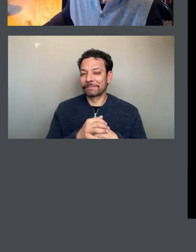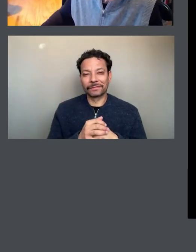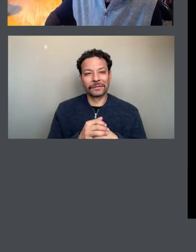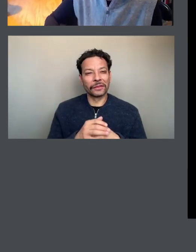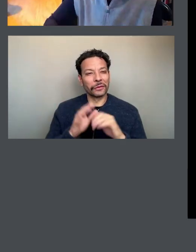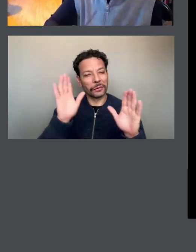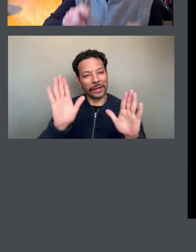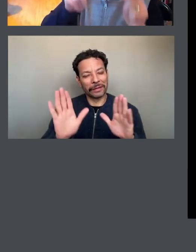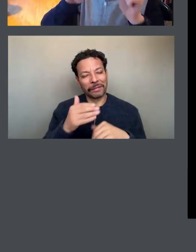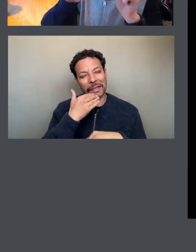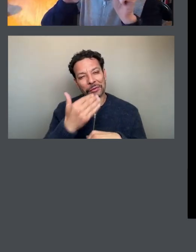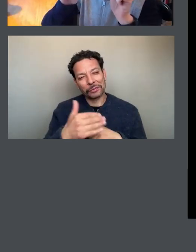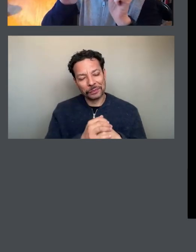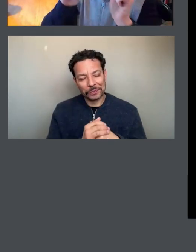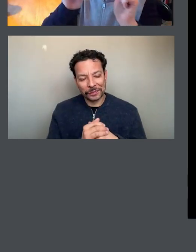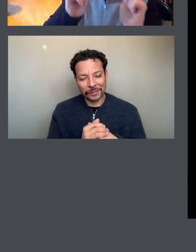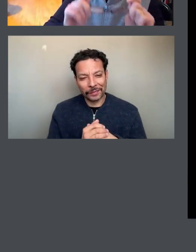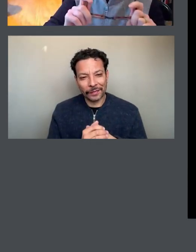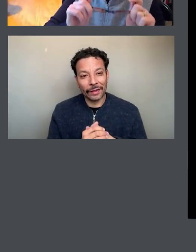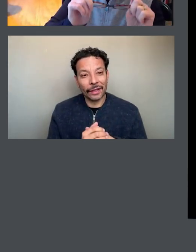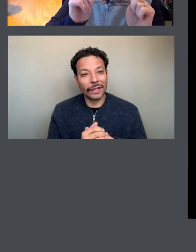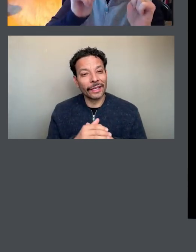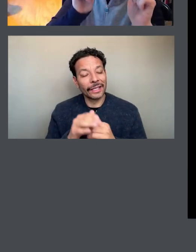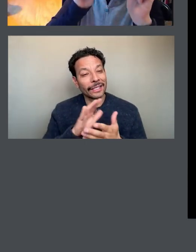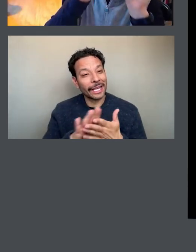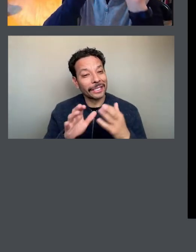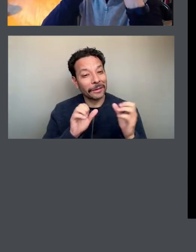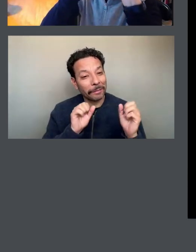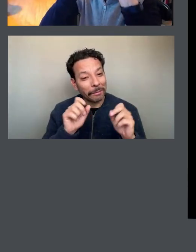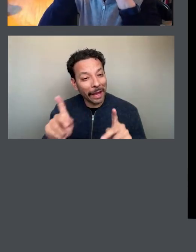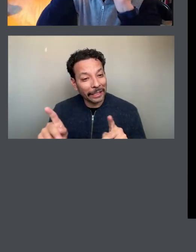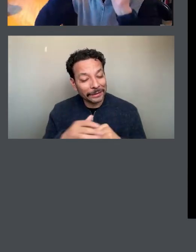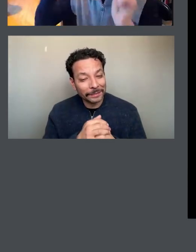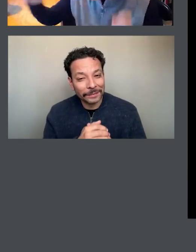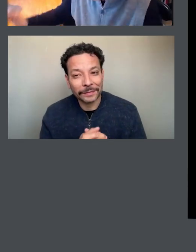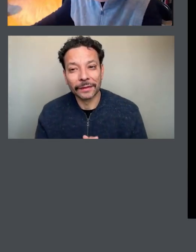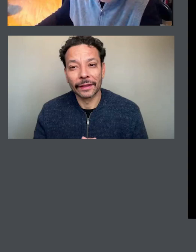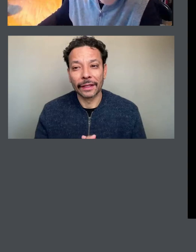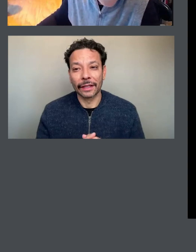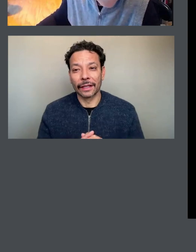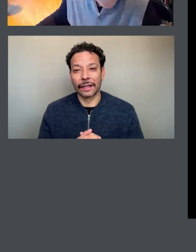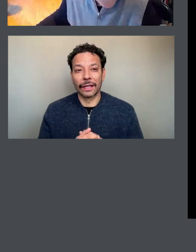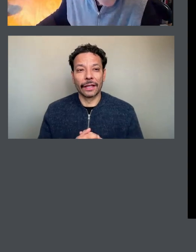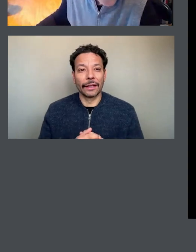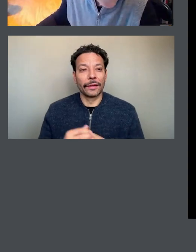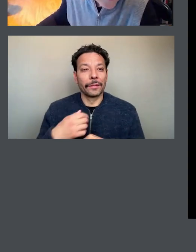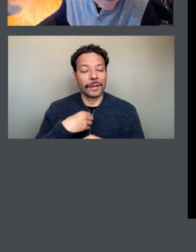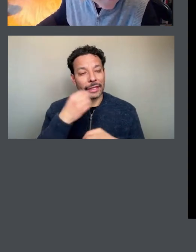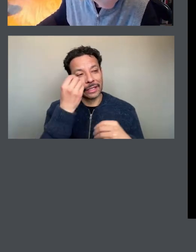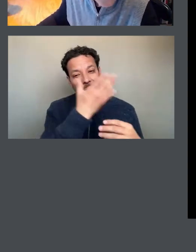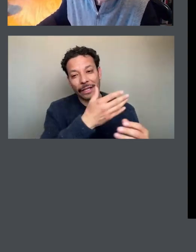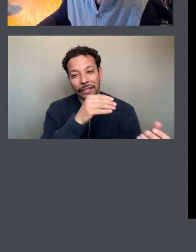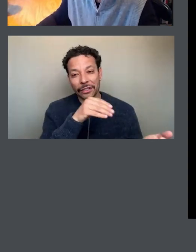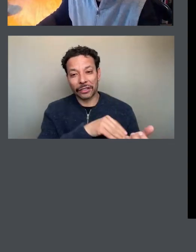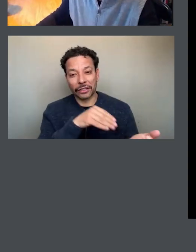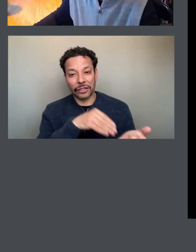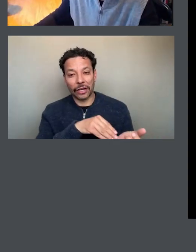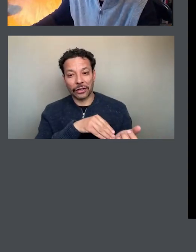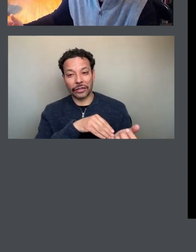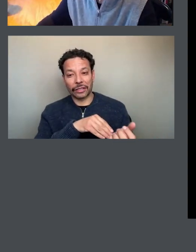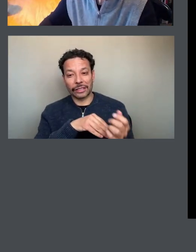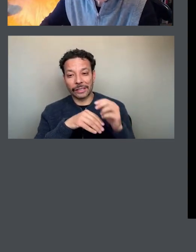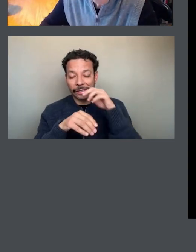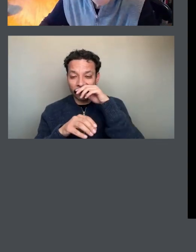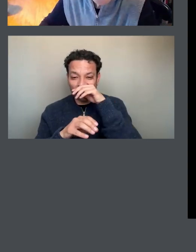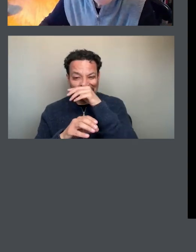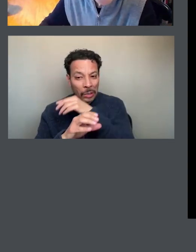Great, thank you. Nice to be back. And I was just telling Dr. C,